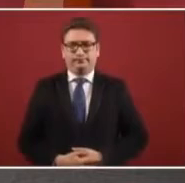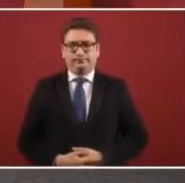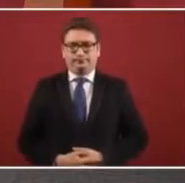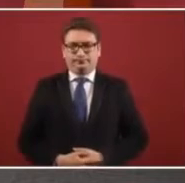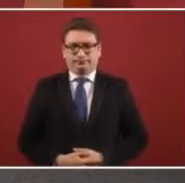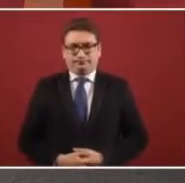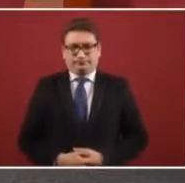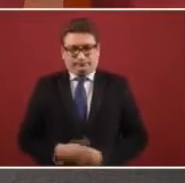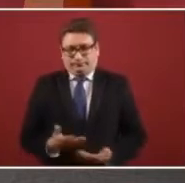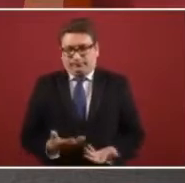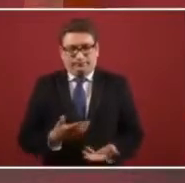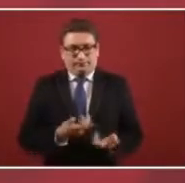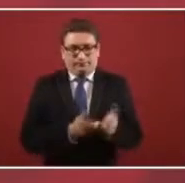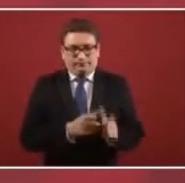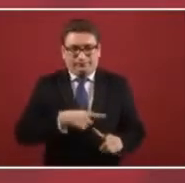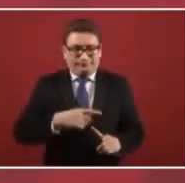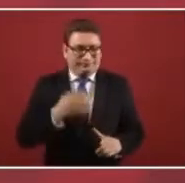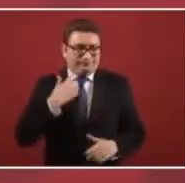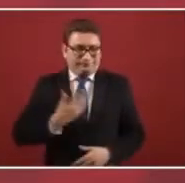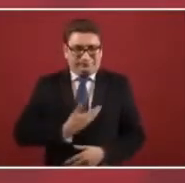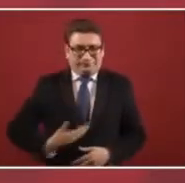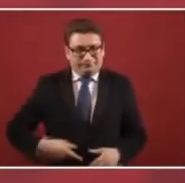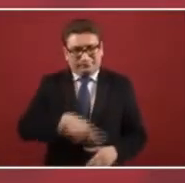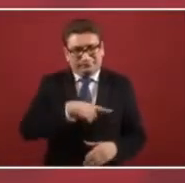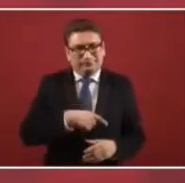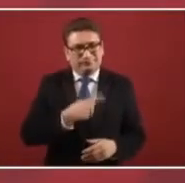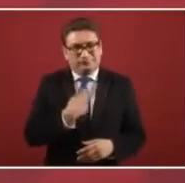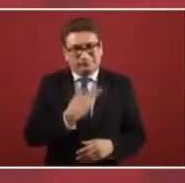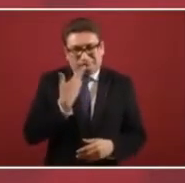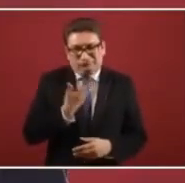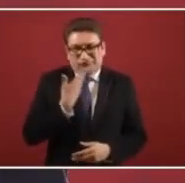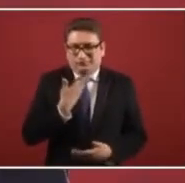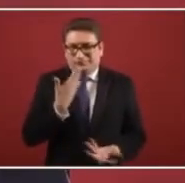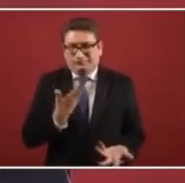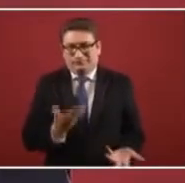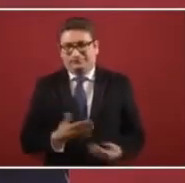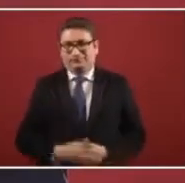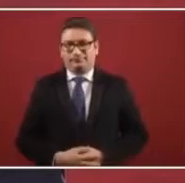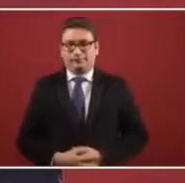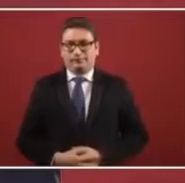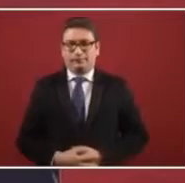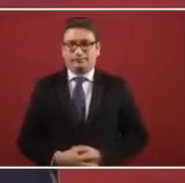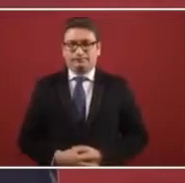another variant of conservatism is that